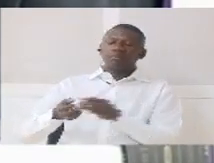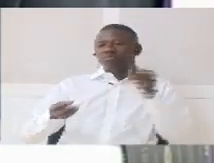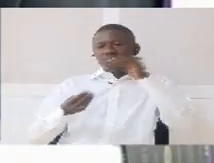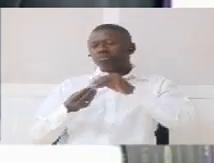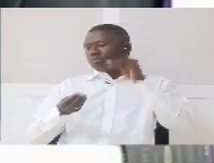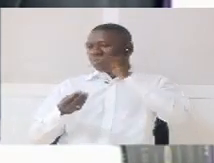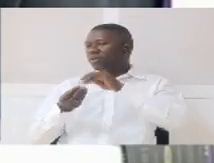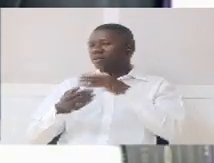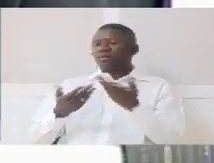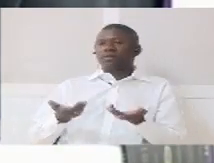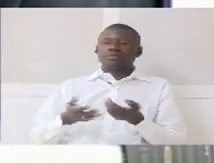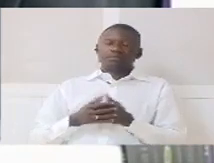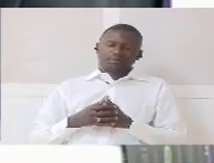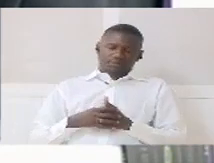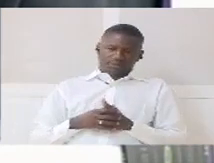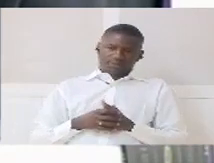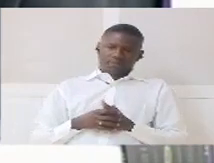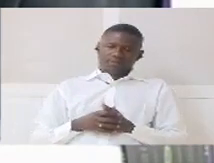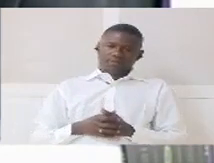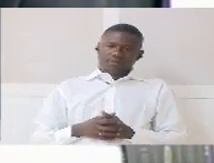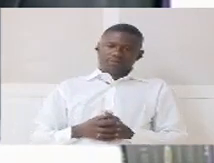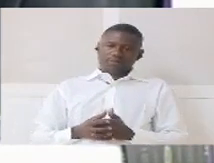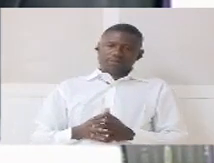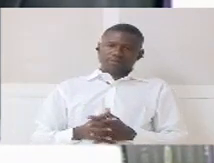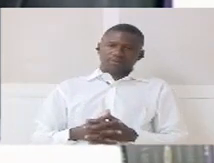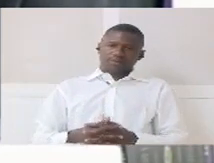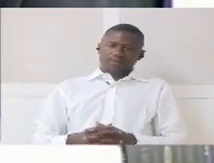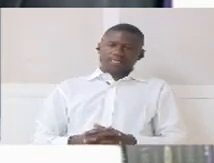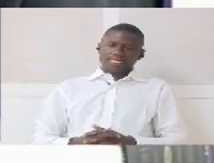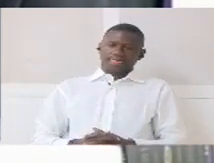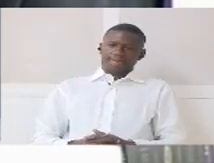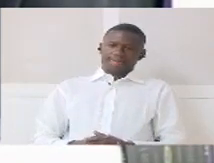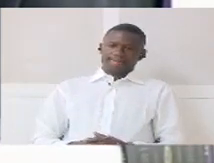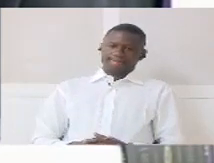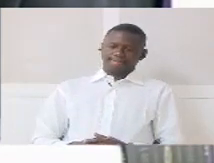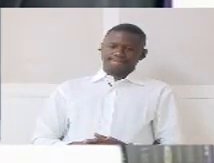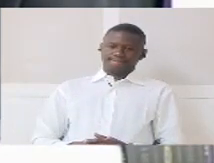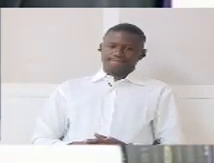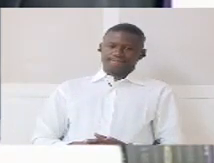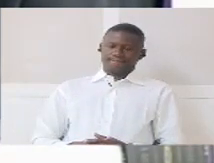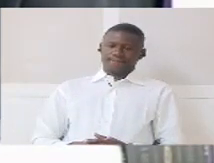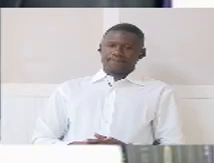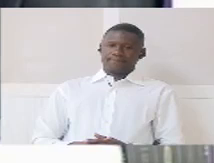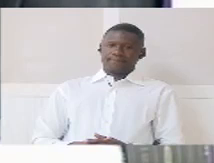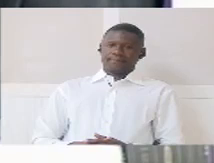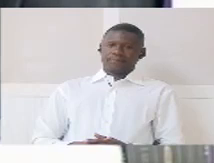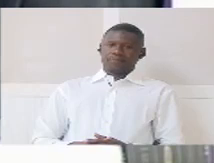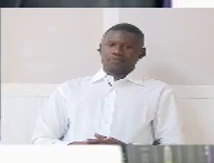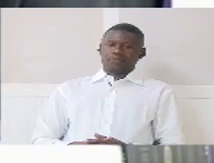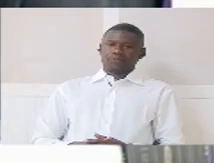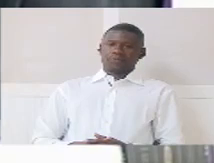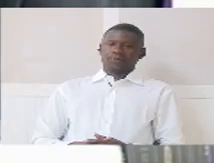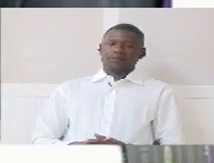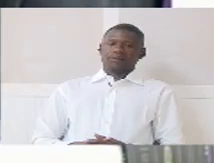la hanfo, ata kaso nyantaban na lume ulungu tambita imanso nga bula la. Fwe yo fana mwele bang. Because Sanal time in mile 2 woman that